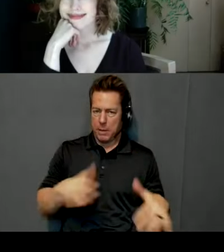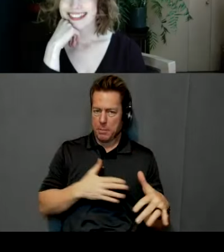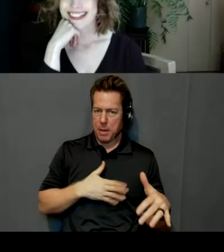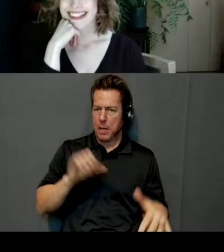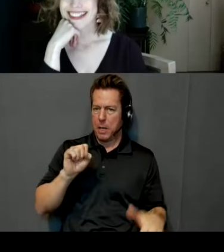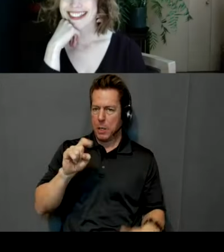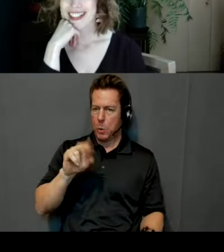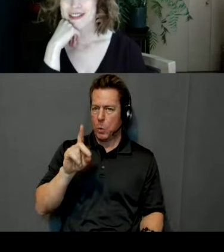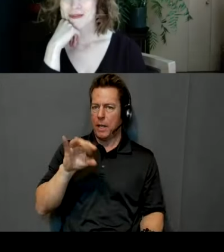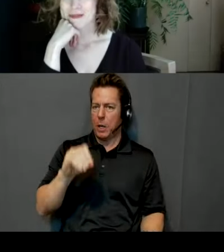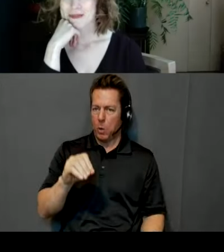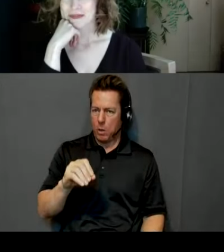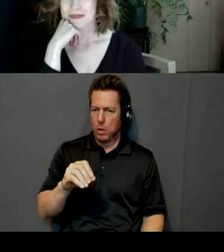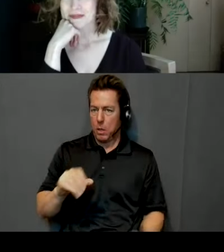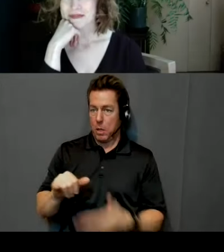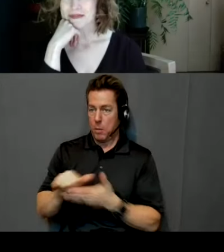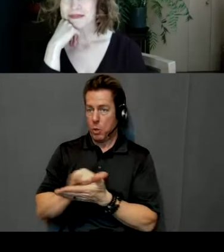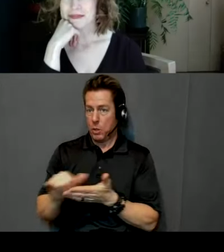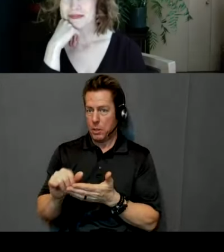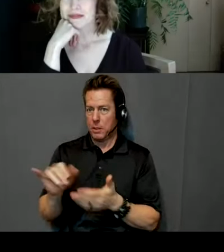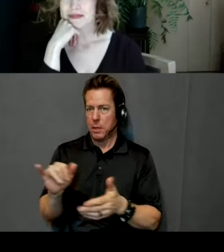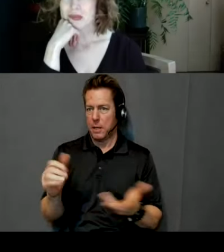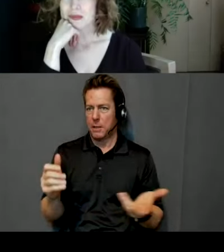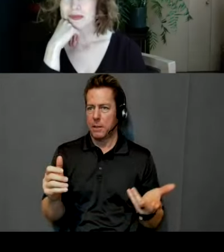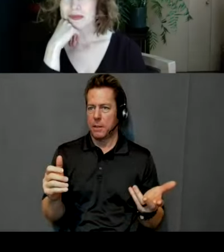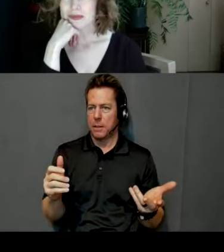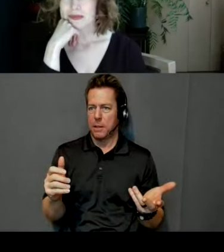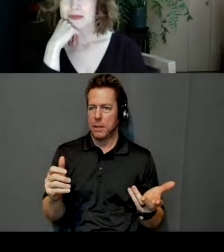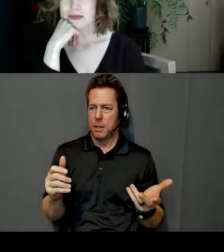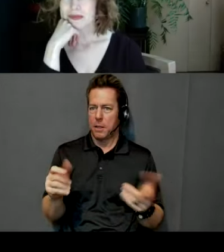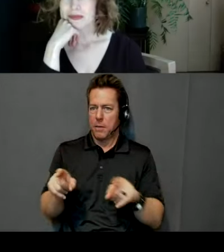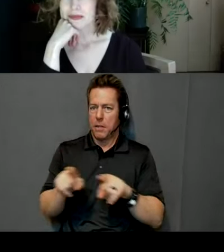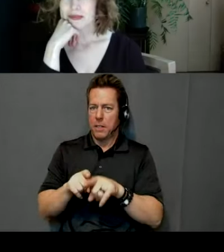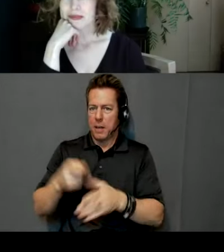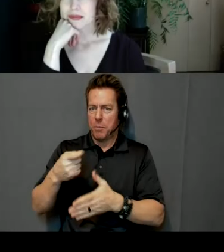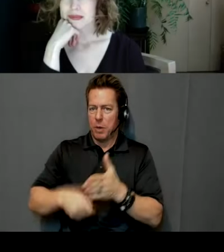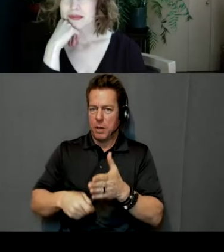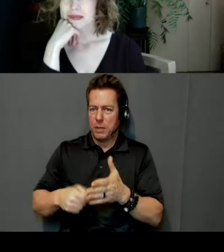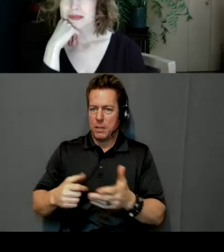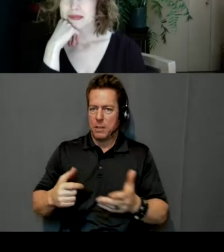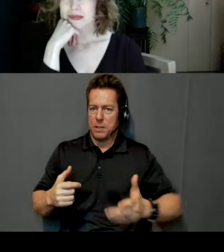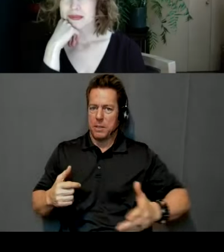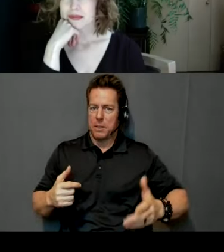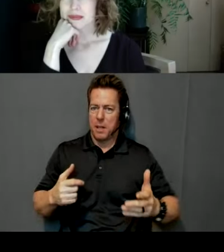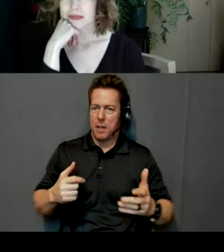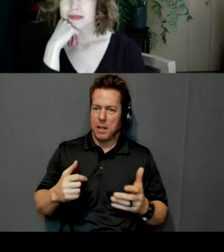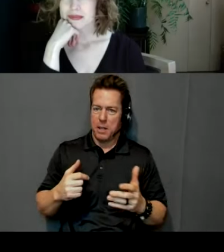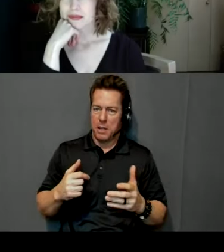In Brooklyn, it's like for the same price, I would be in like